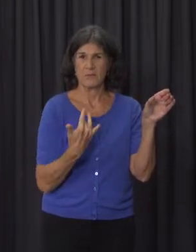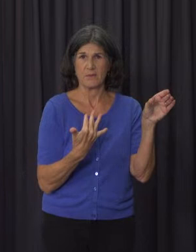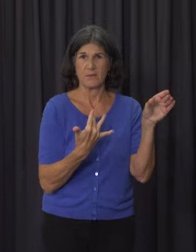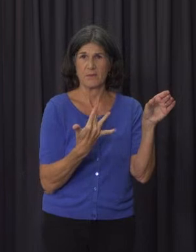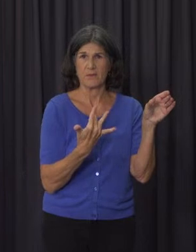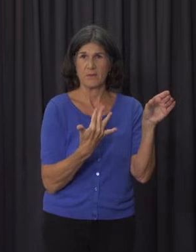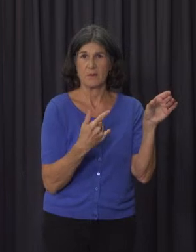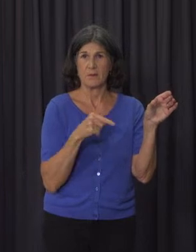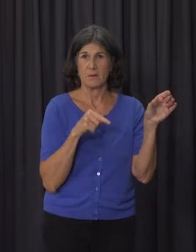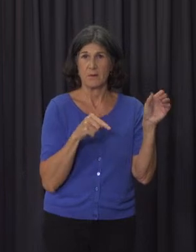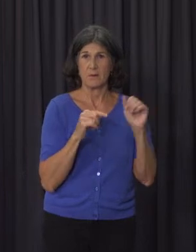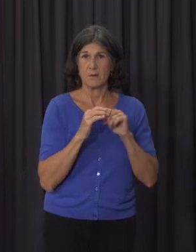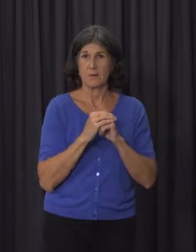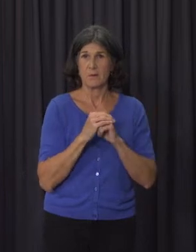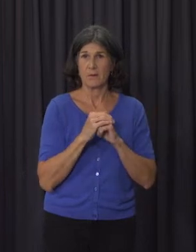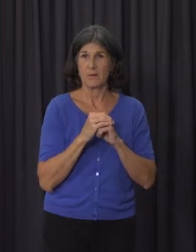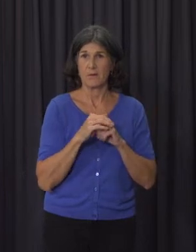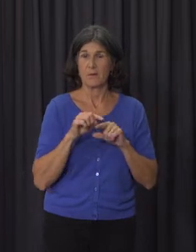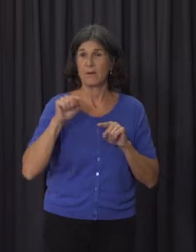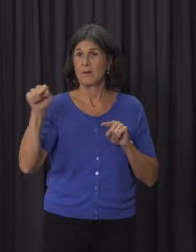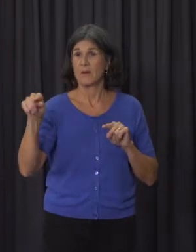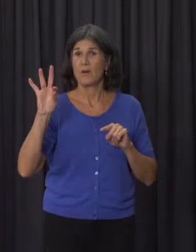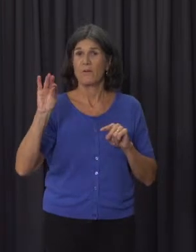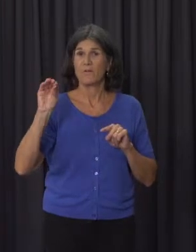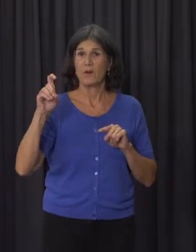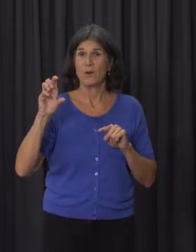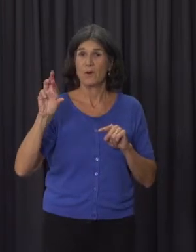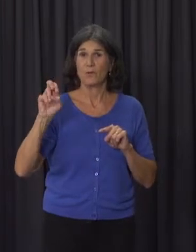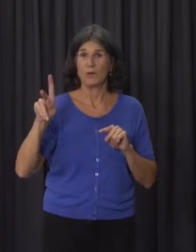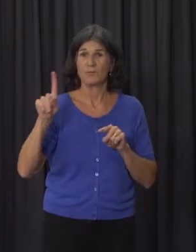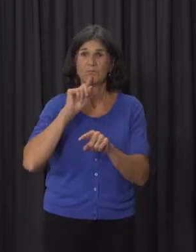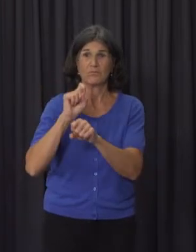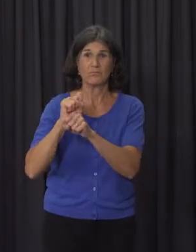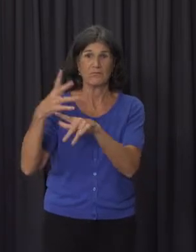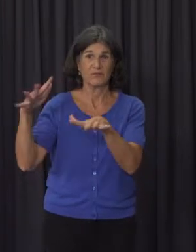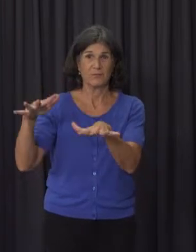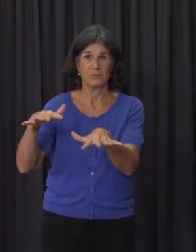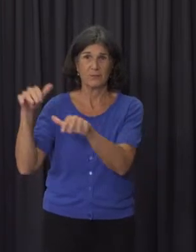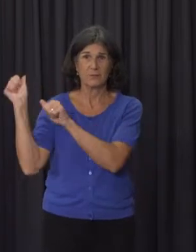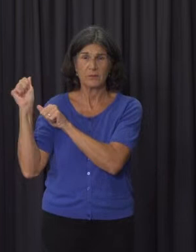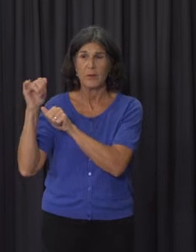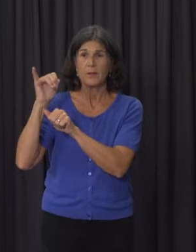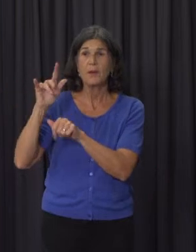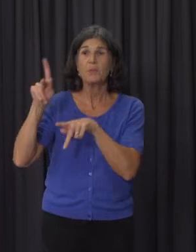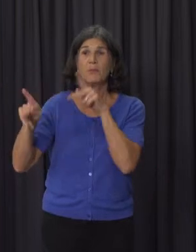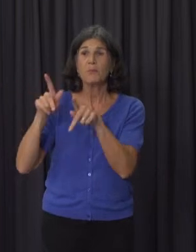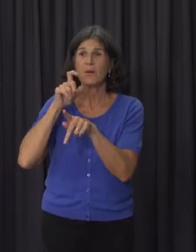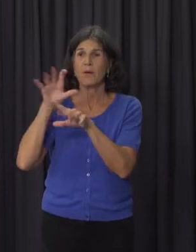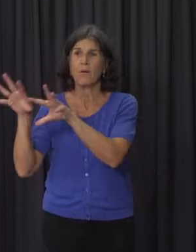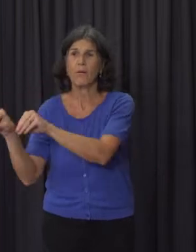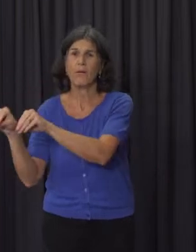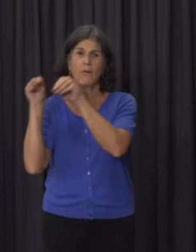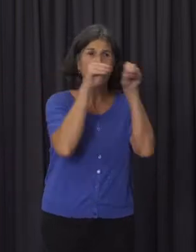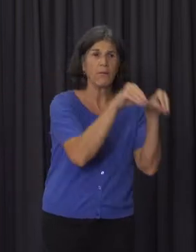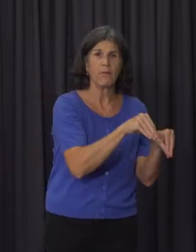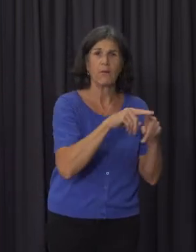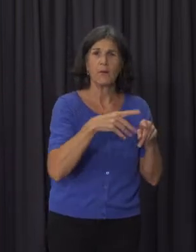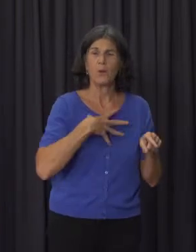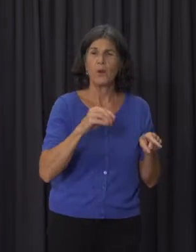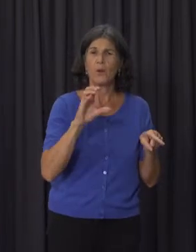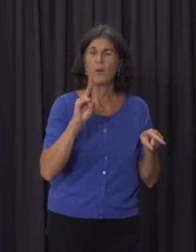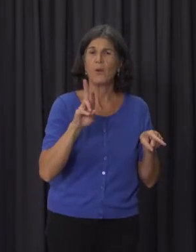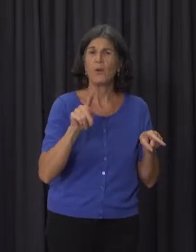right now. So I'm wondering if there's any kind of backup plan in the works should the Woodland County fire